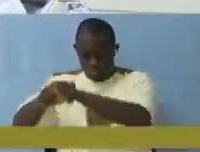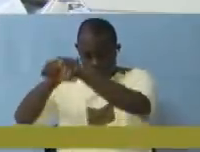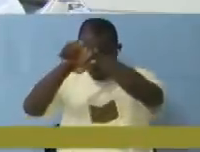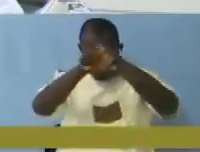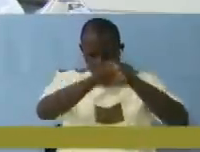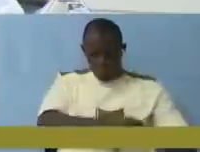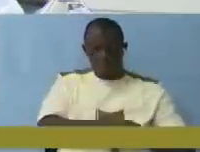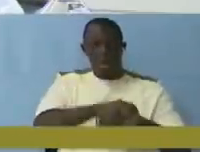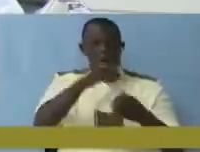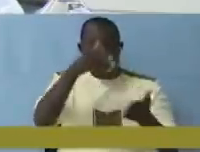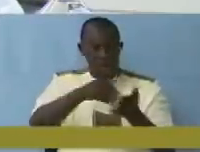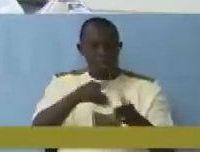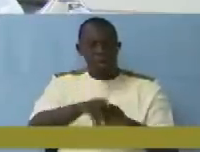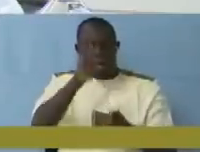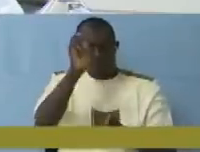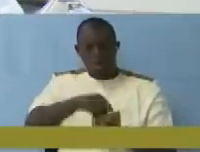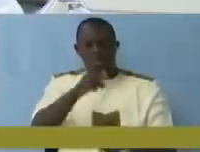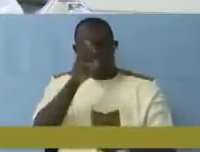reason.